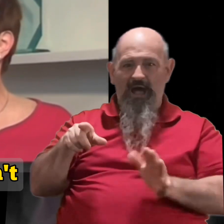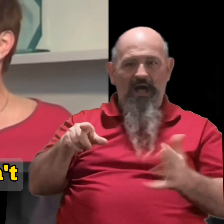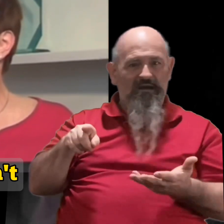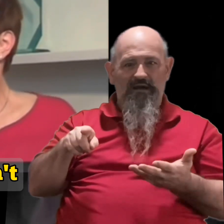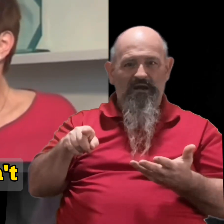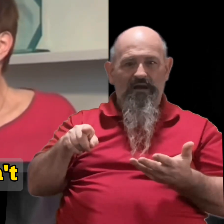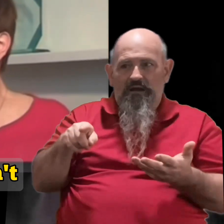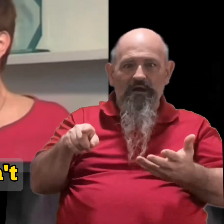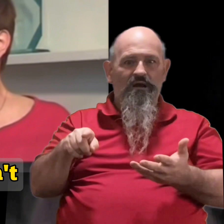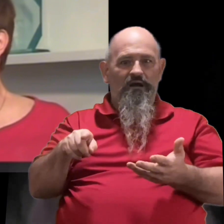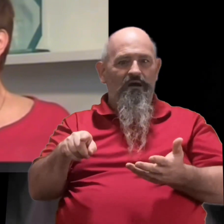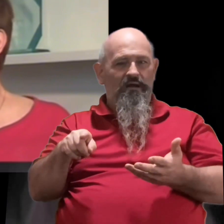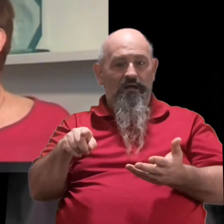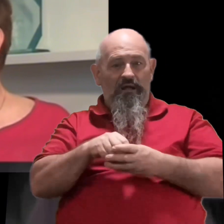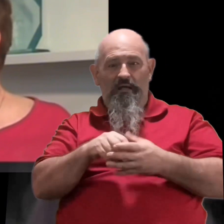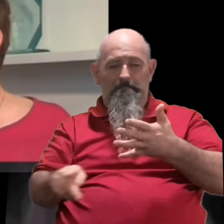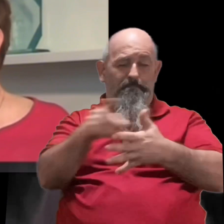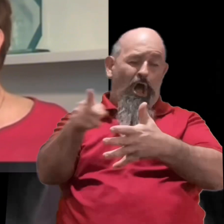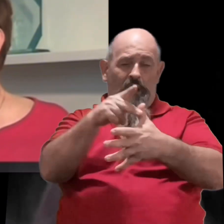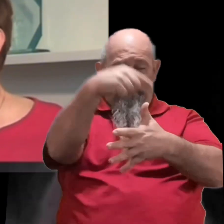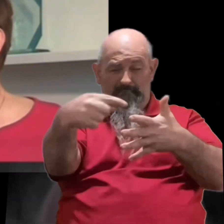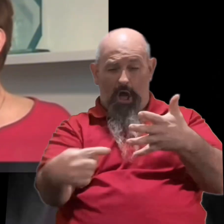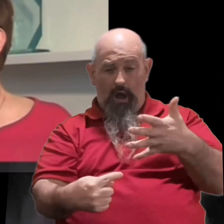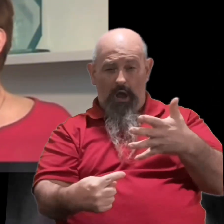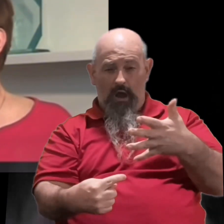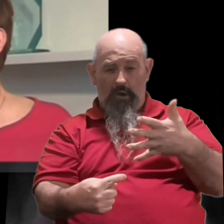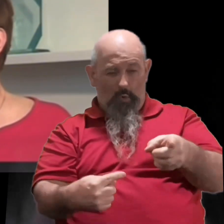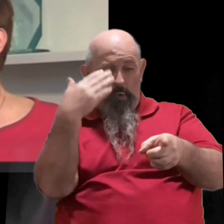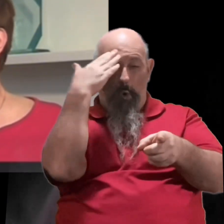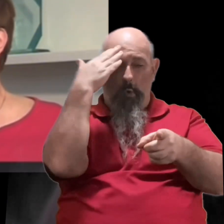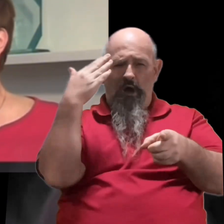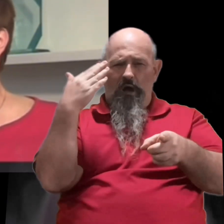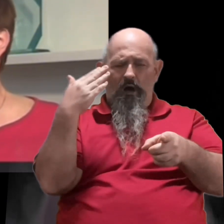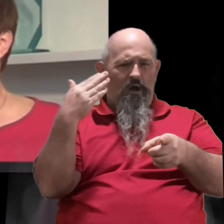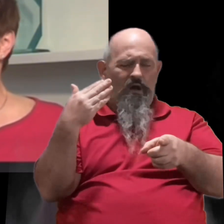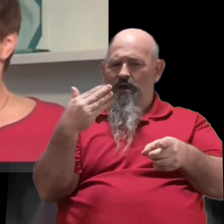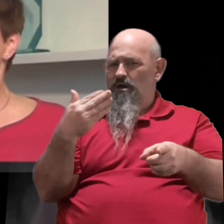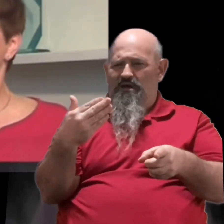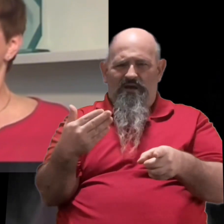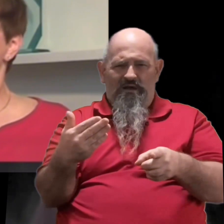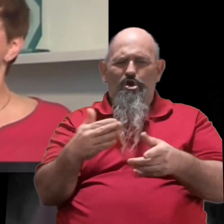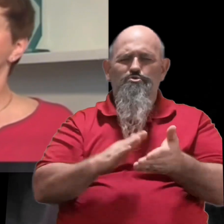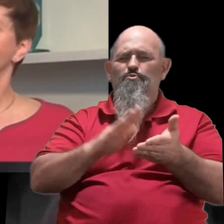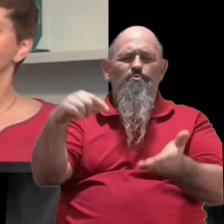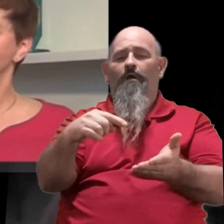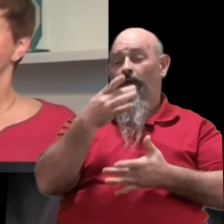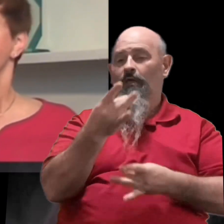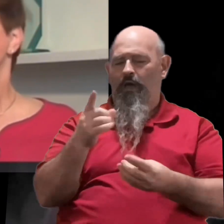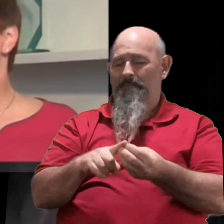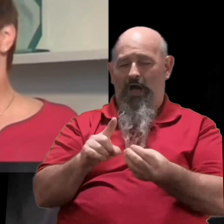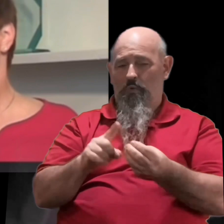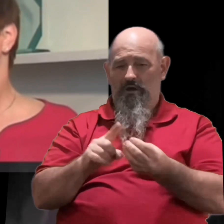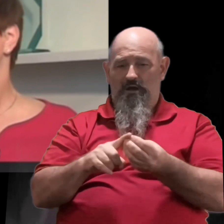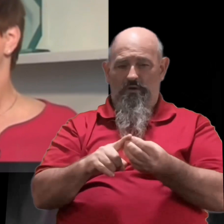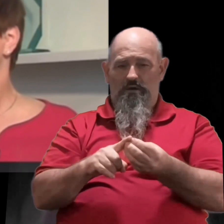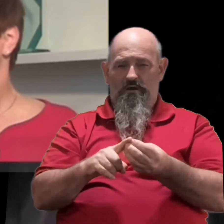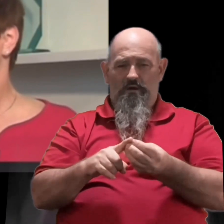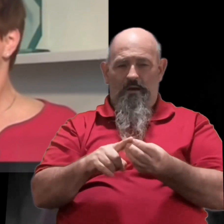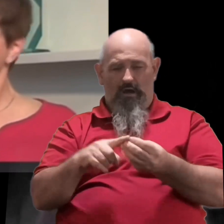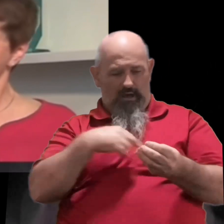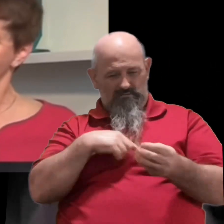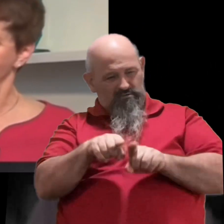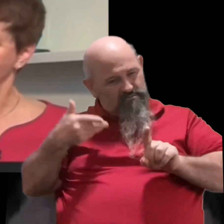man in the premises. So, the excuse. And it's interesting